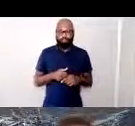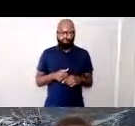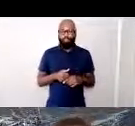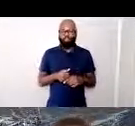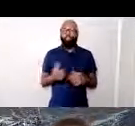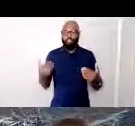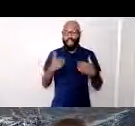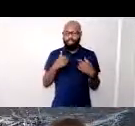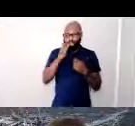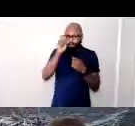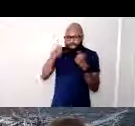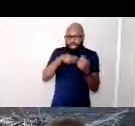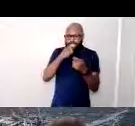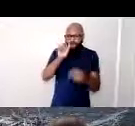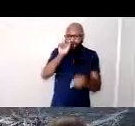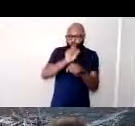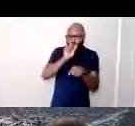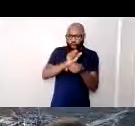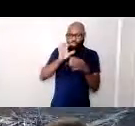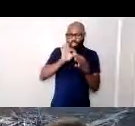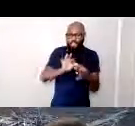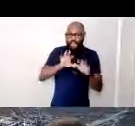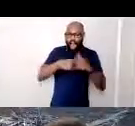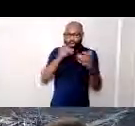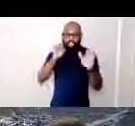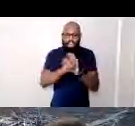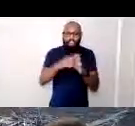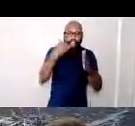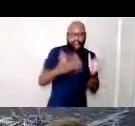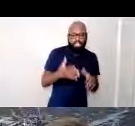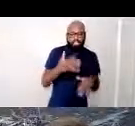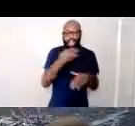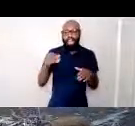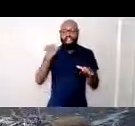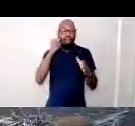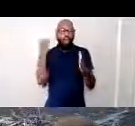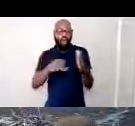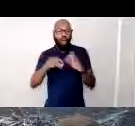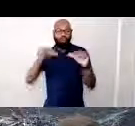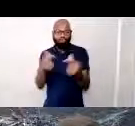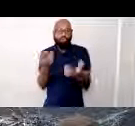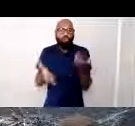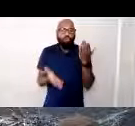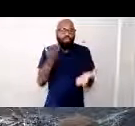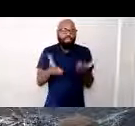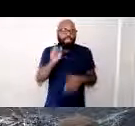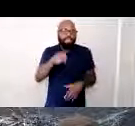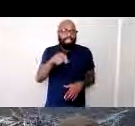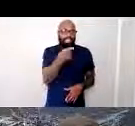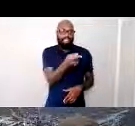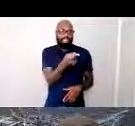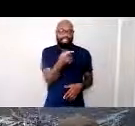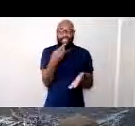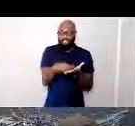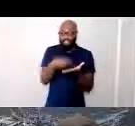work around identifying artists and art groups that may need this funding, and